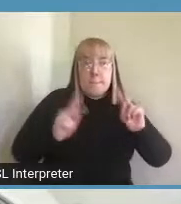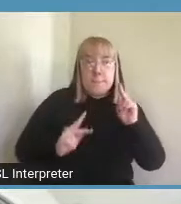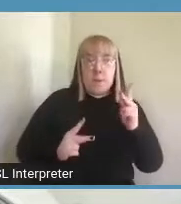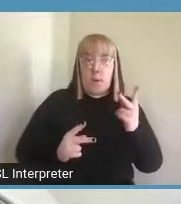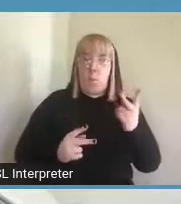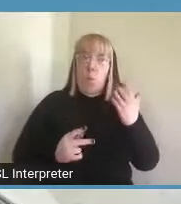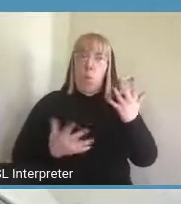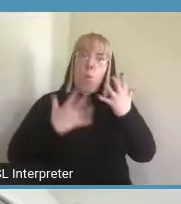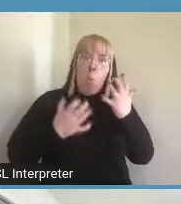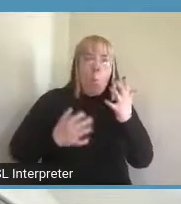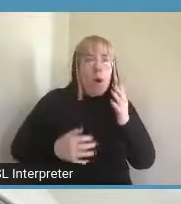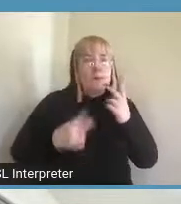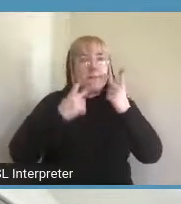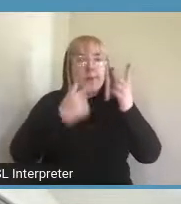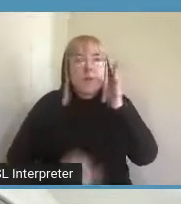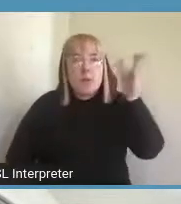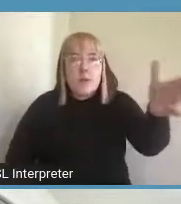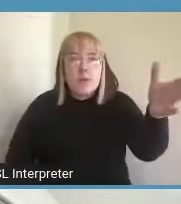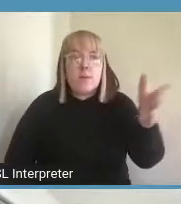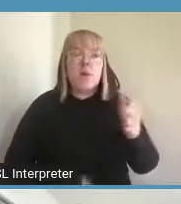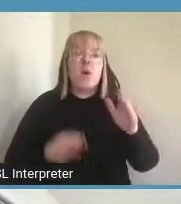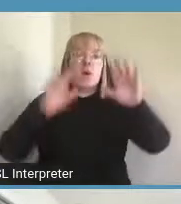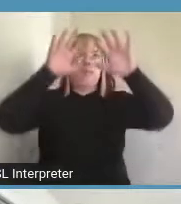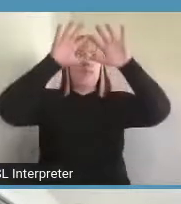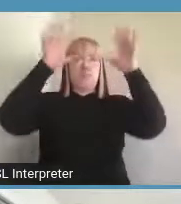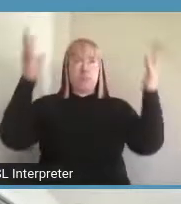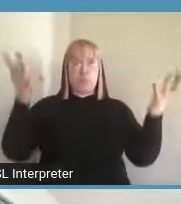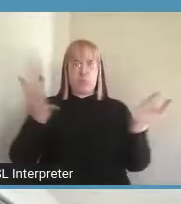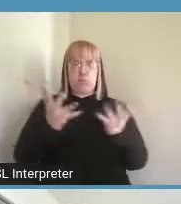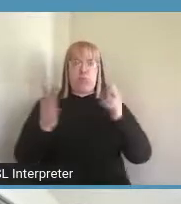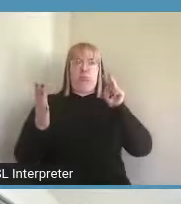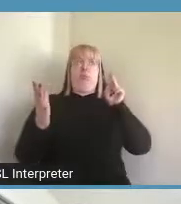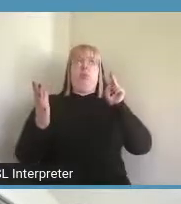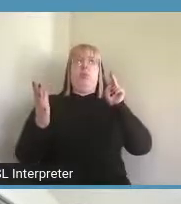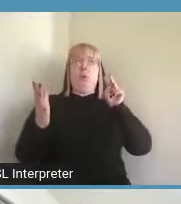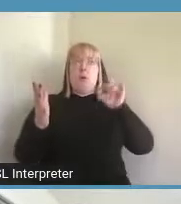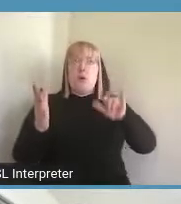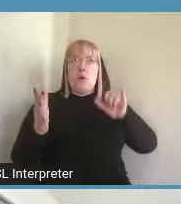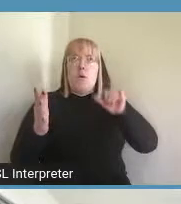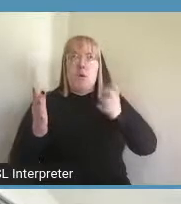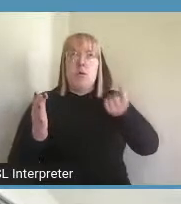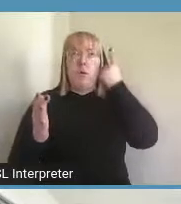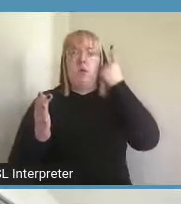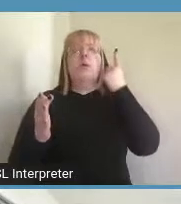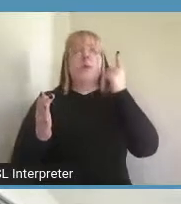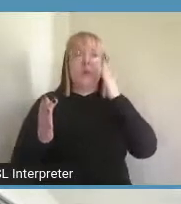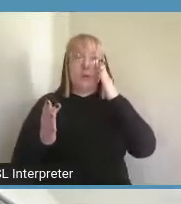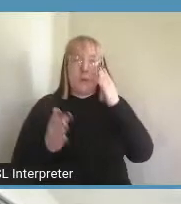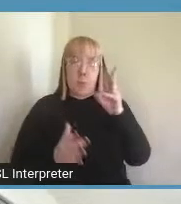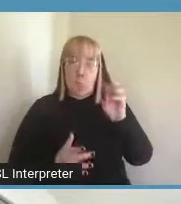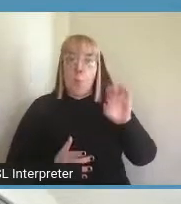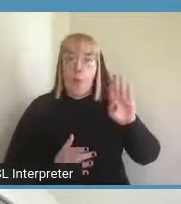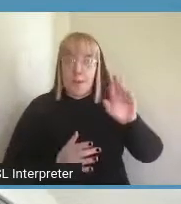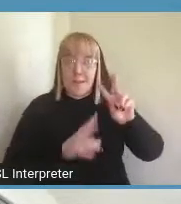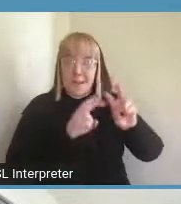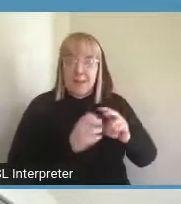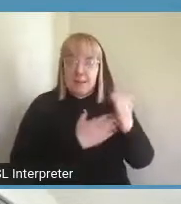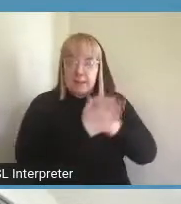visit? So there's always kind of a holistic view of how we're achieving our goal, and web analytics is a piece of that for